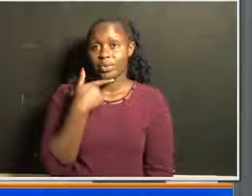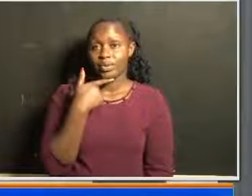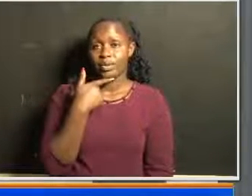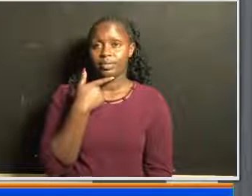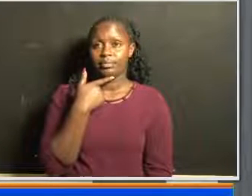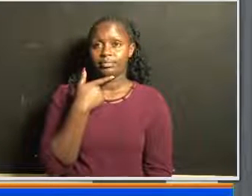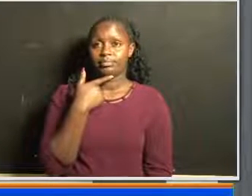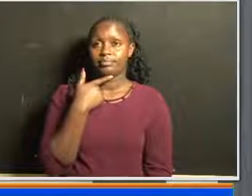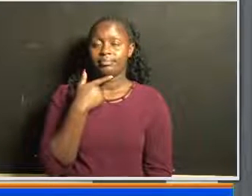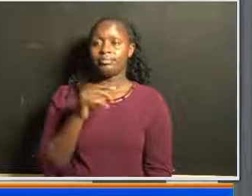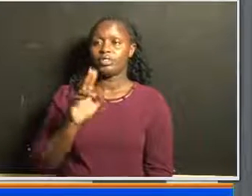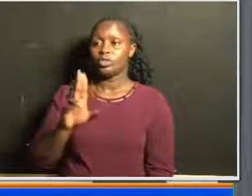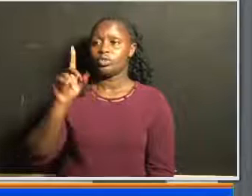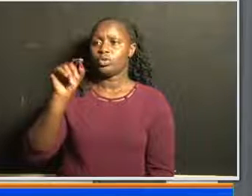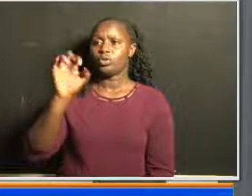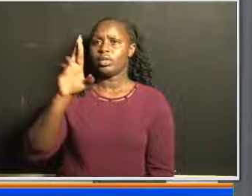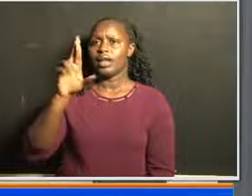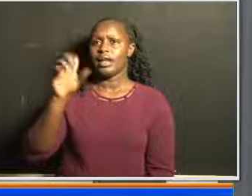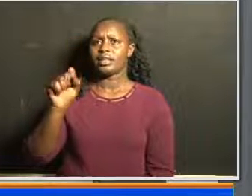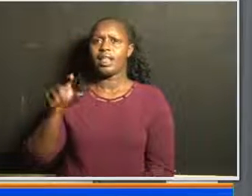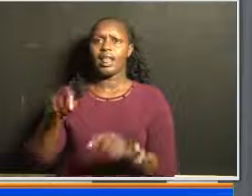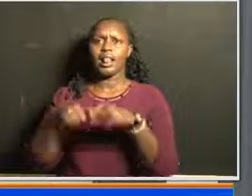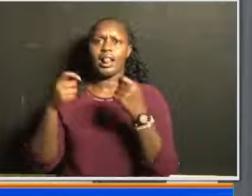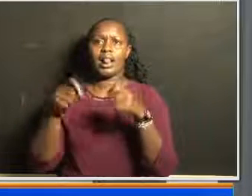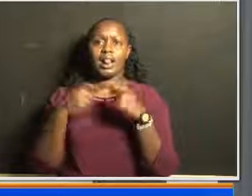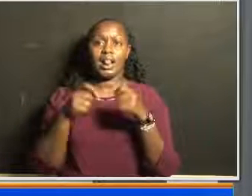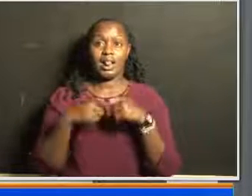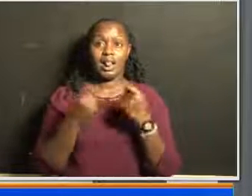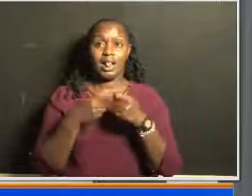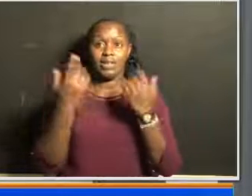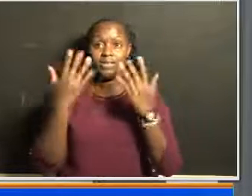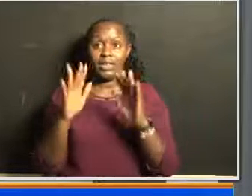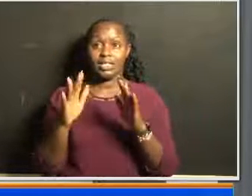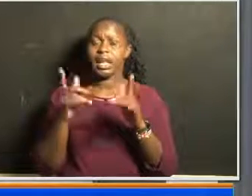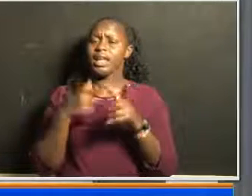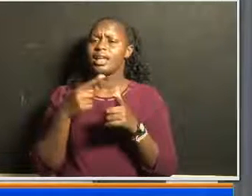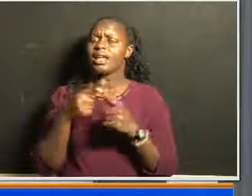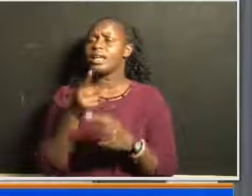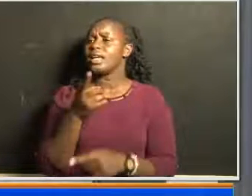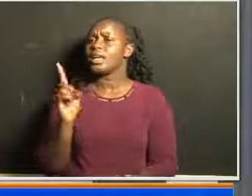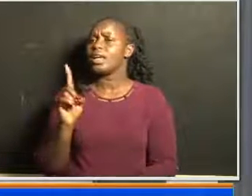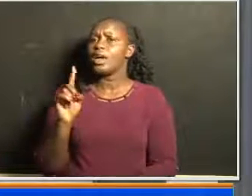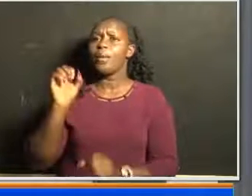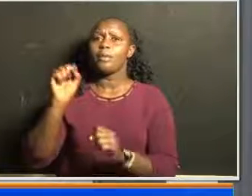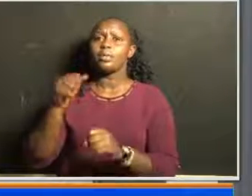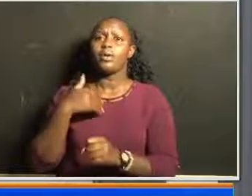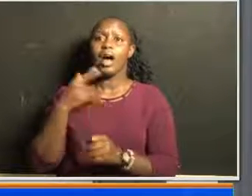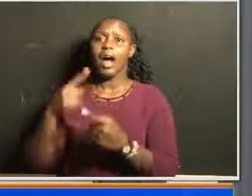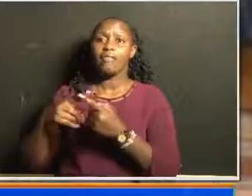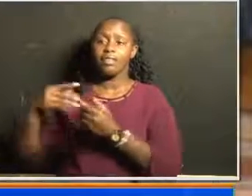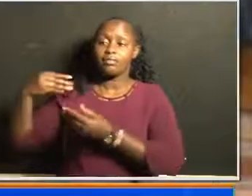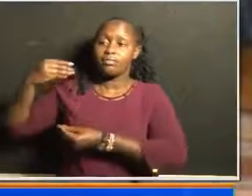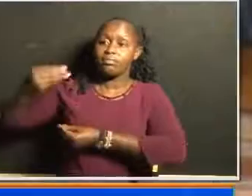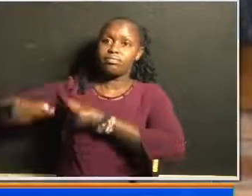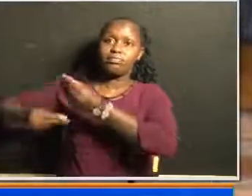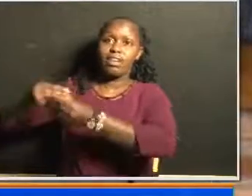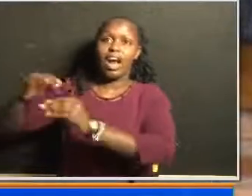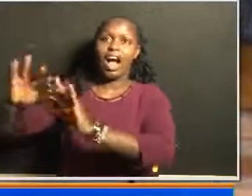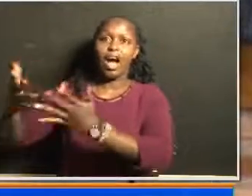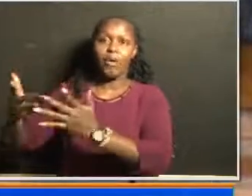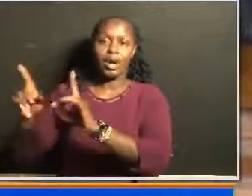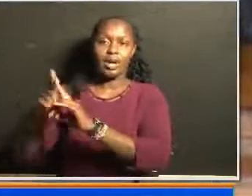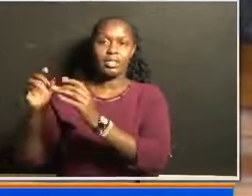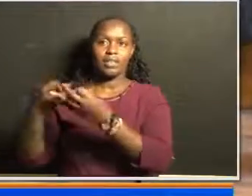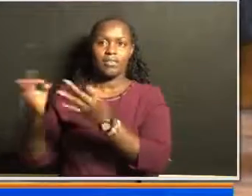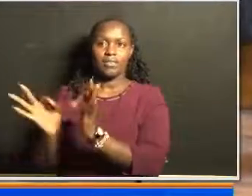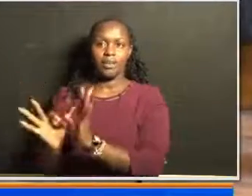whose uterus have been worn out. So how do they then have a generation to consider as their own family? We are really in support